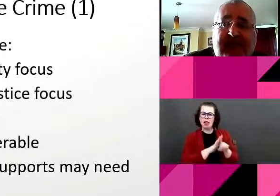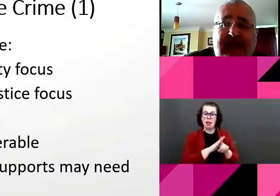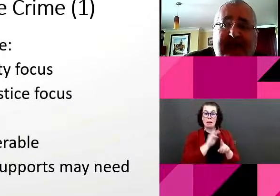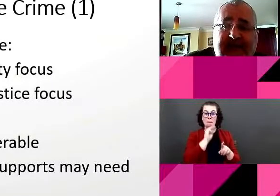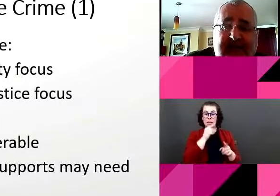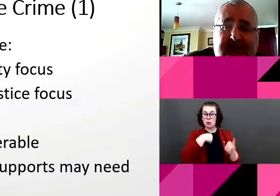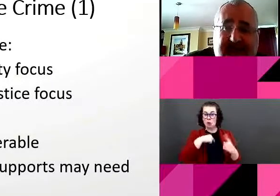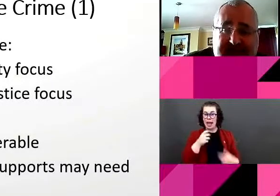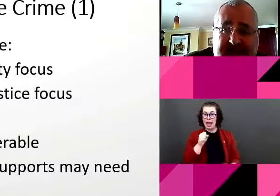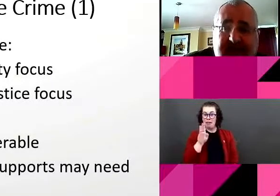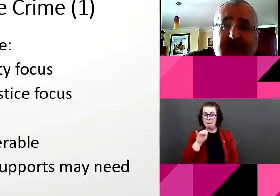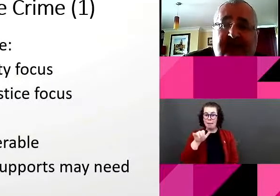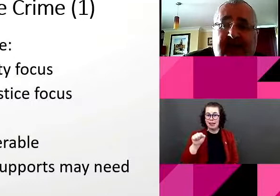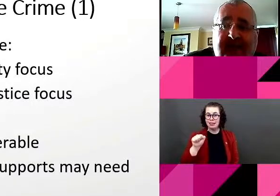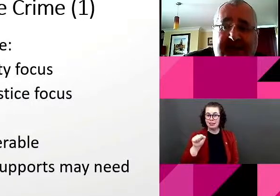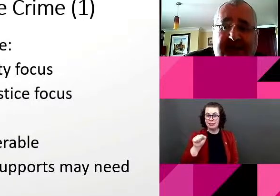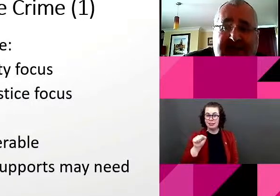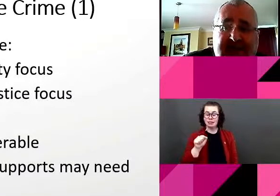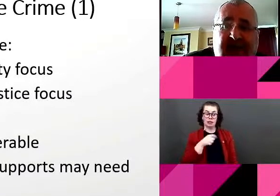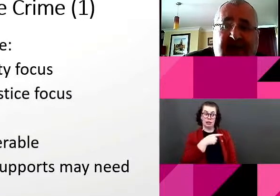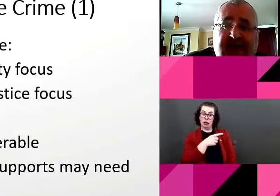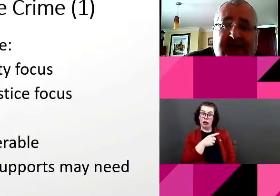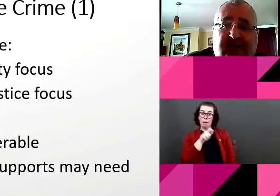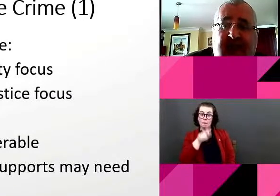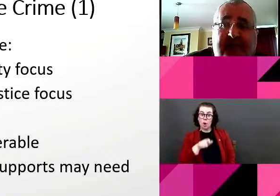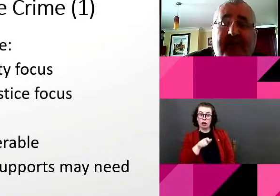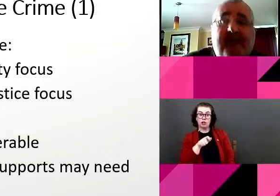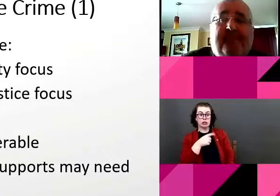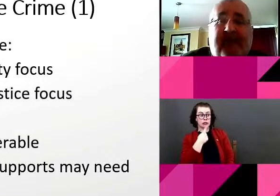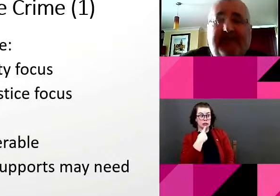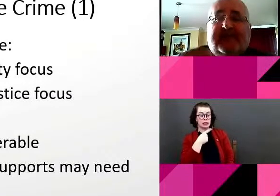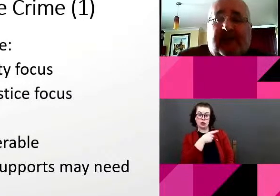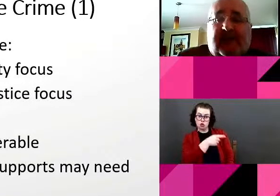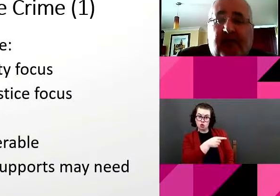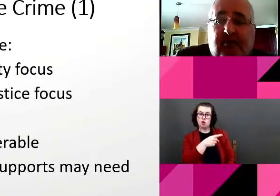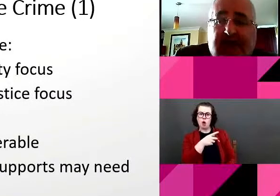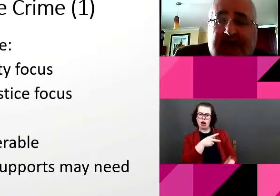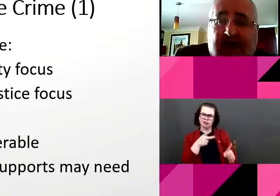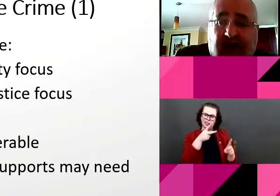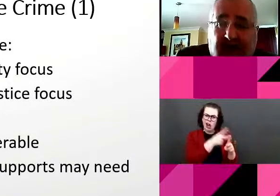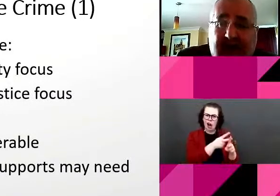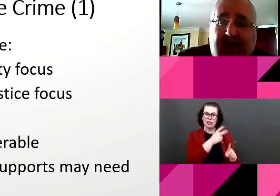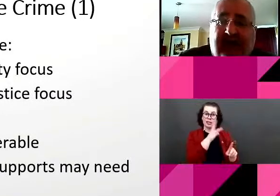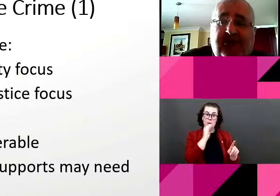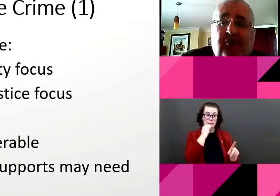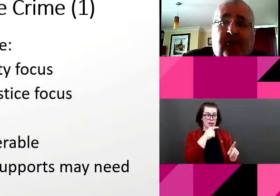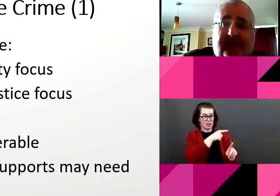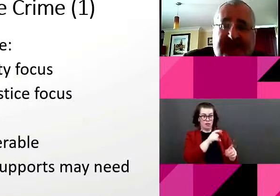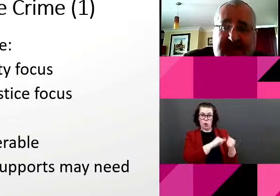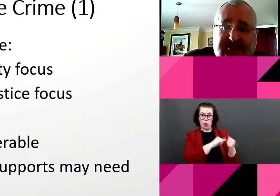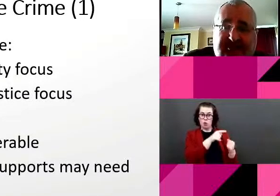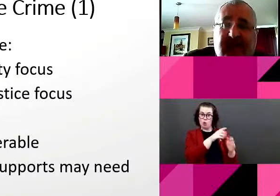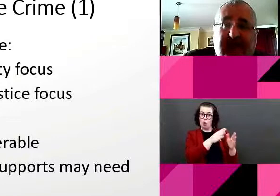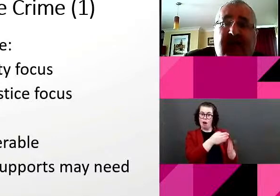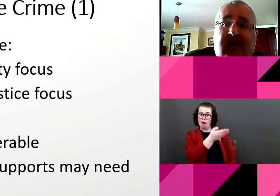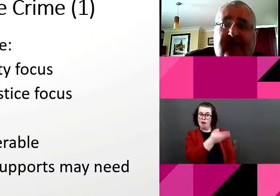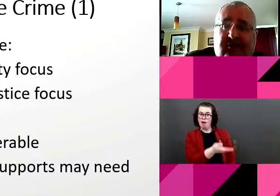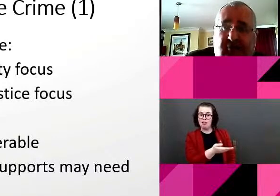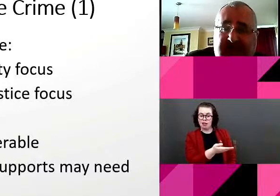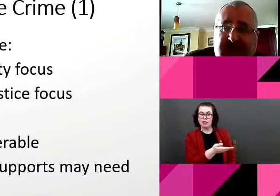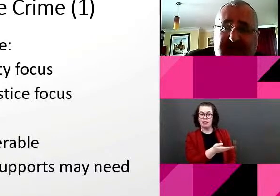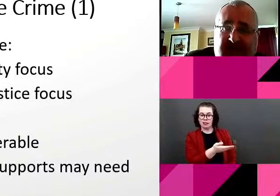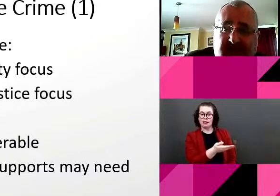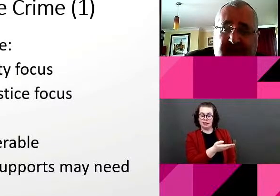You're selecting the person to be the target of crime based on who they are and your perception